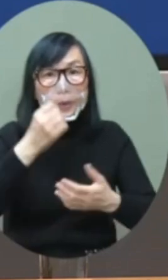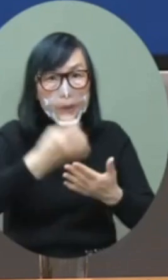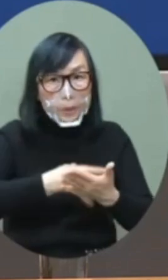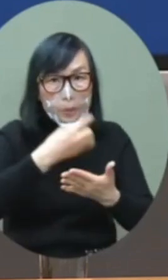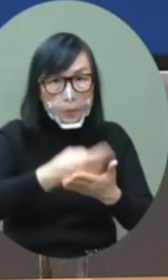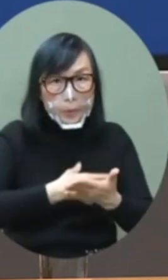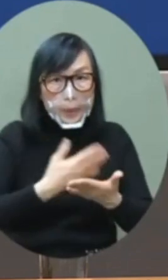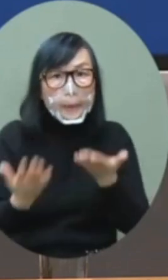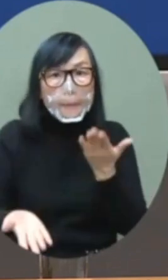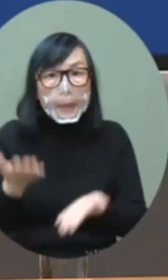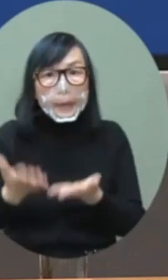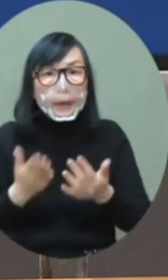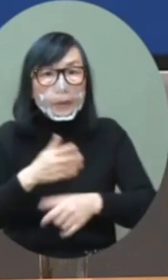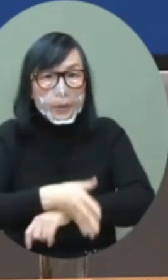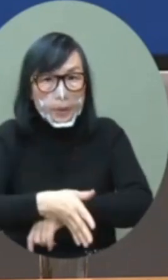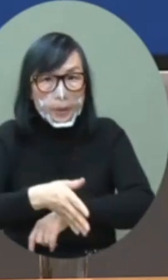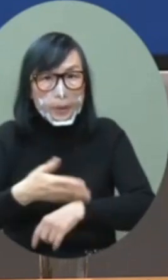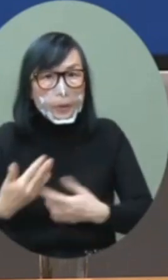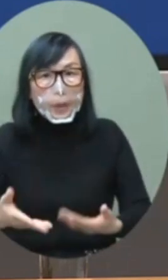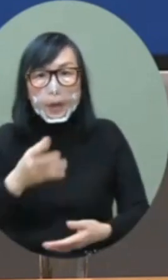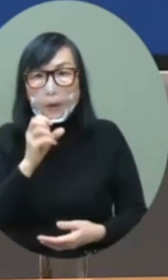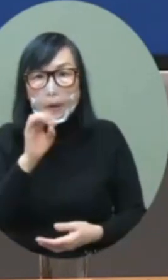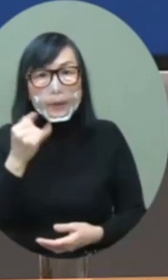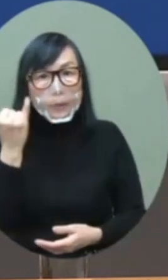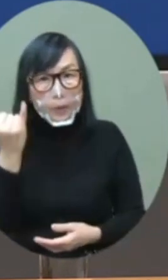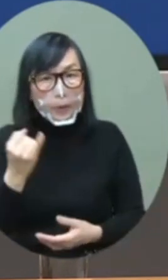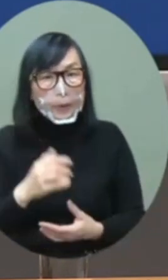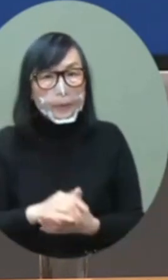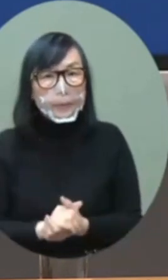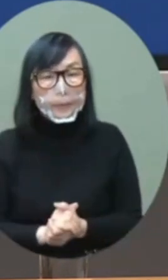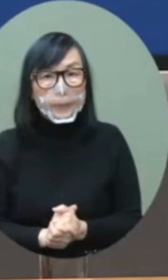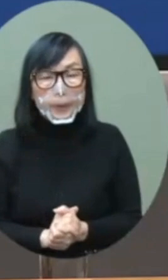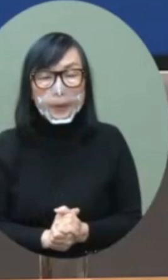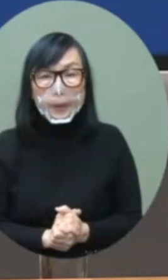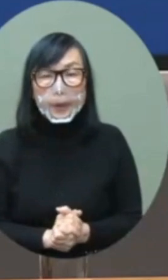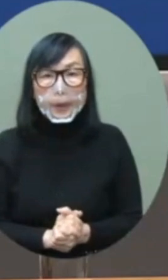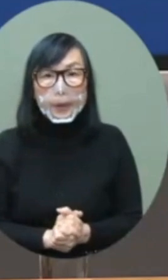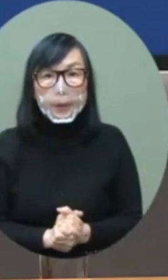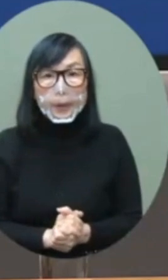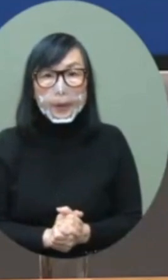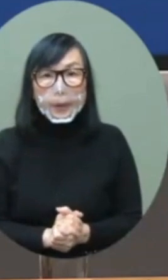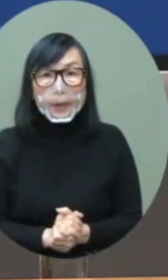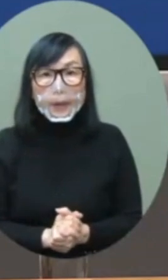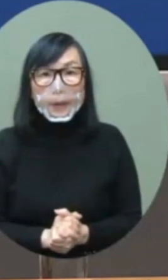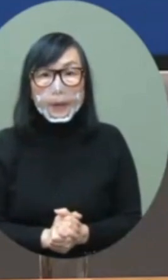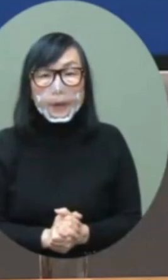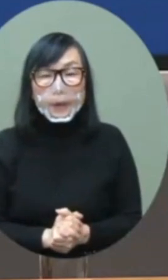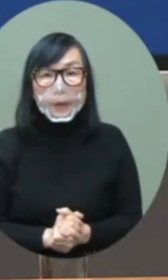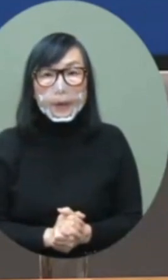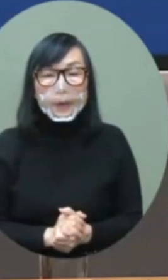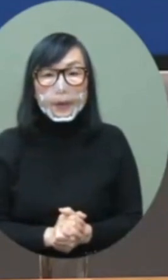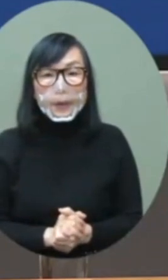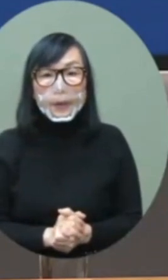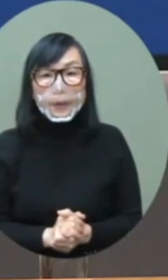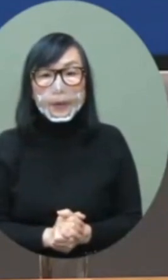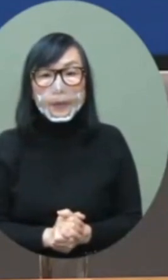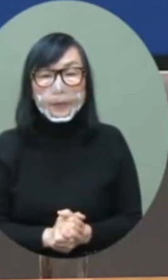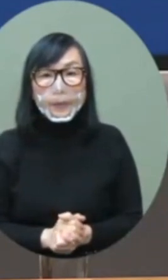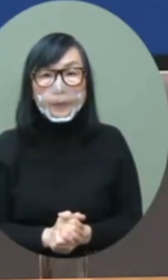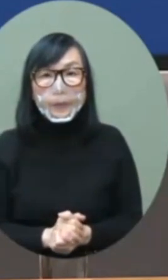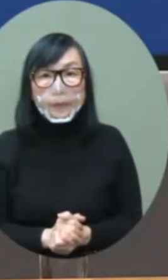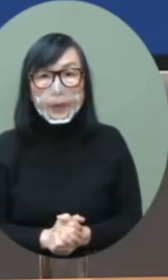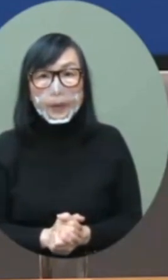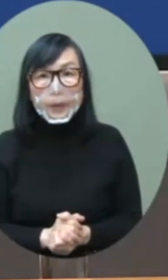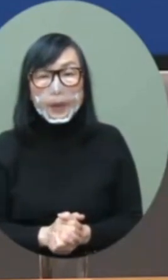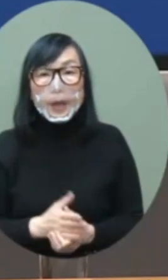and put in place very severe and the most stringent social distancing measures on the 7th of